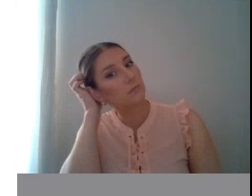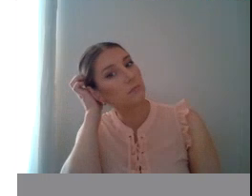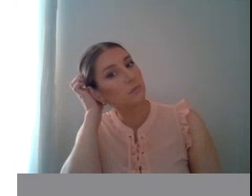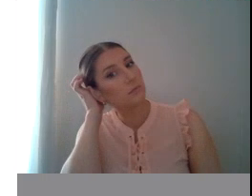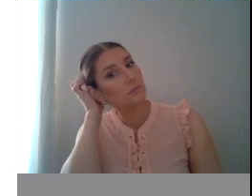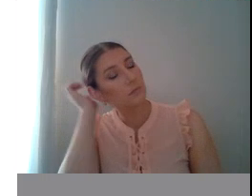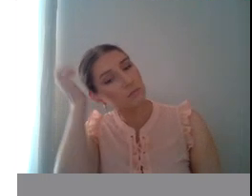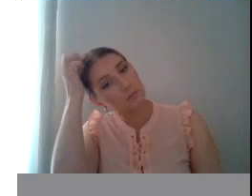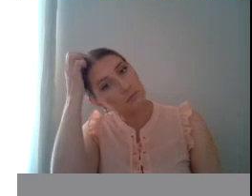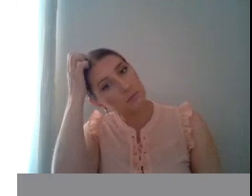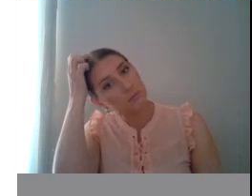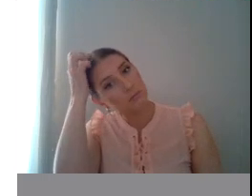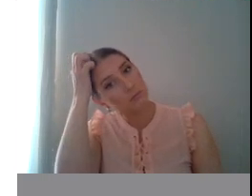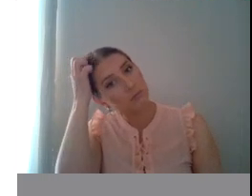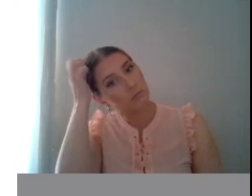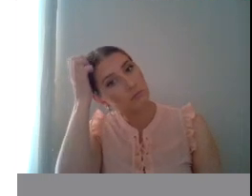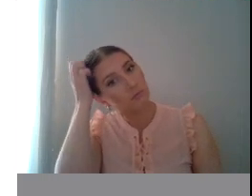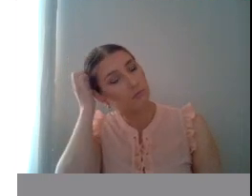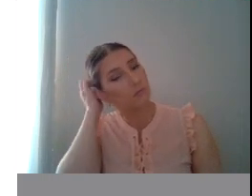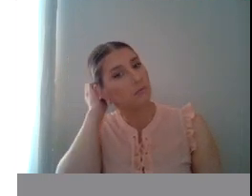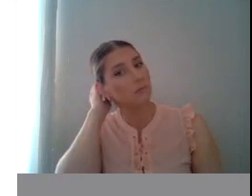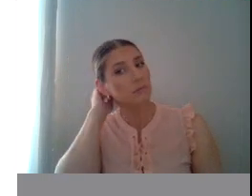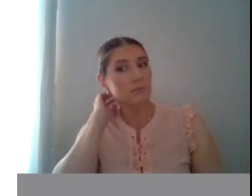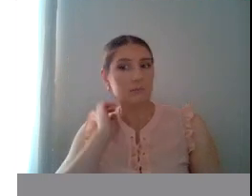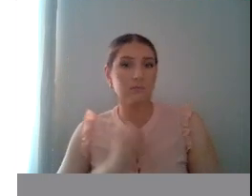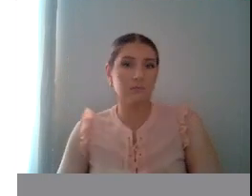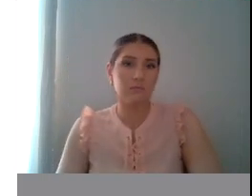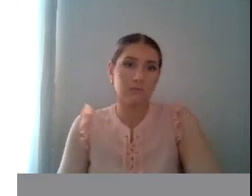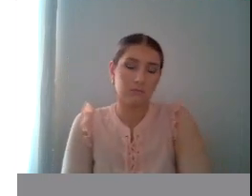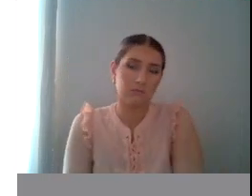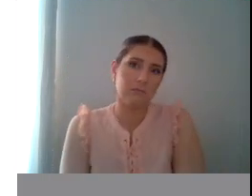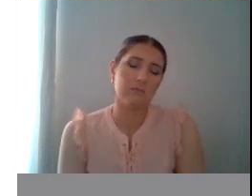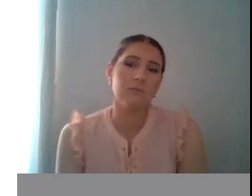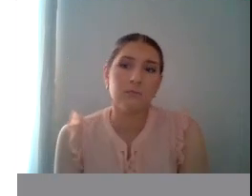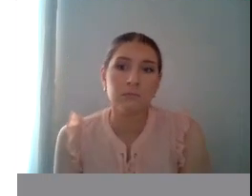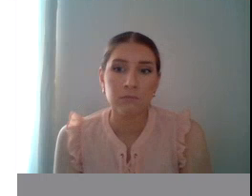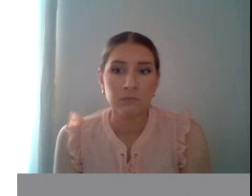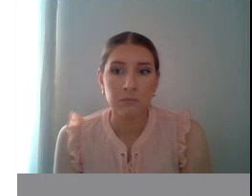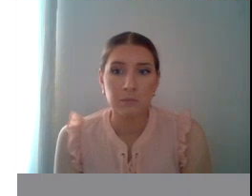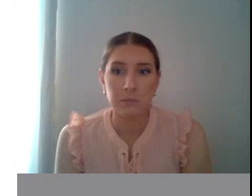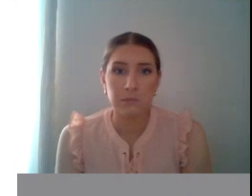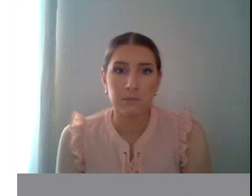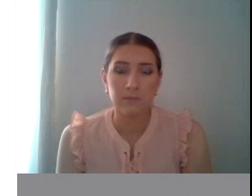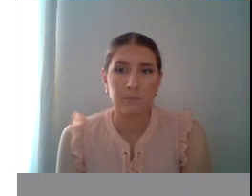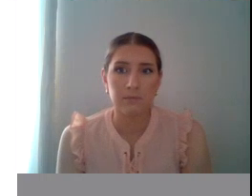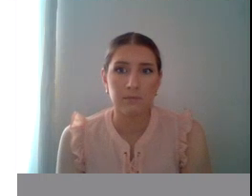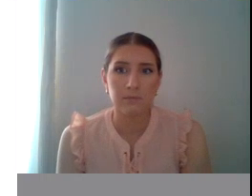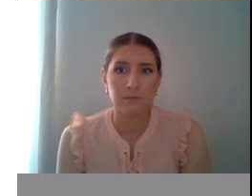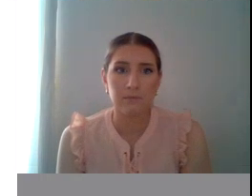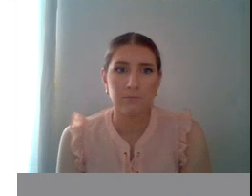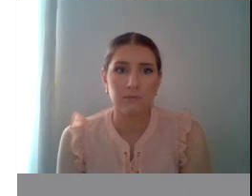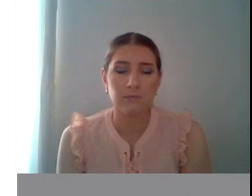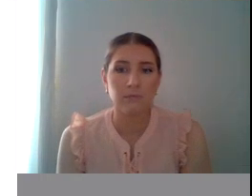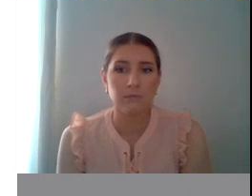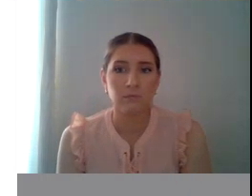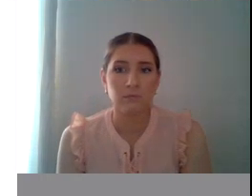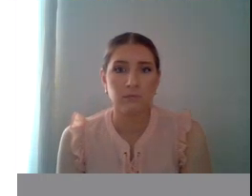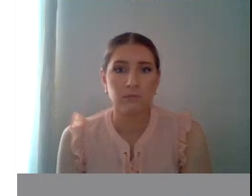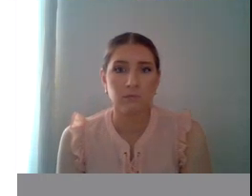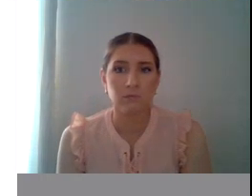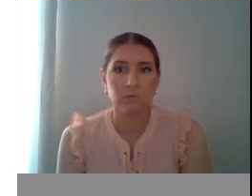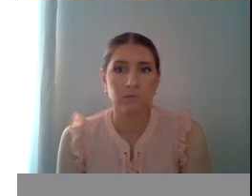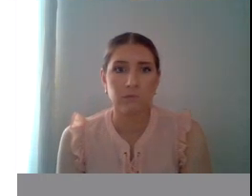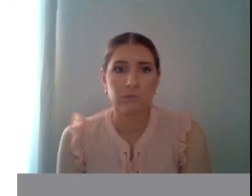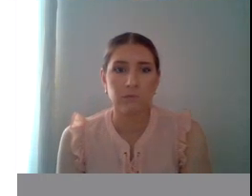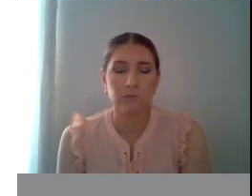apply findings to other geographic regions. For example, PA might have different policies, or in terms of Medicaid programs, as I